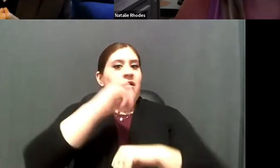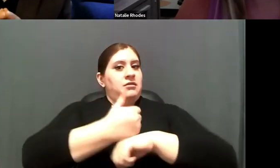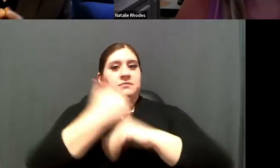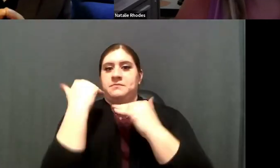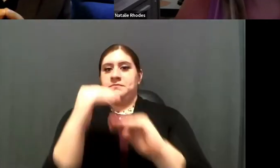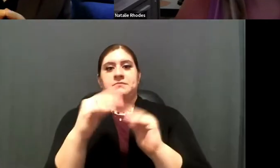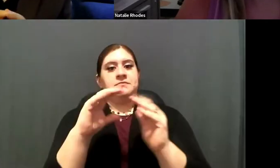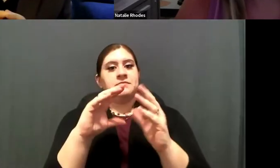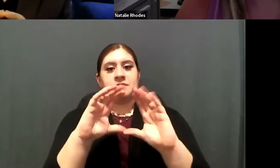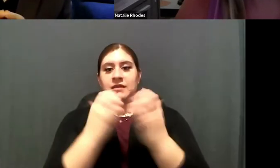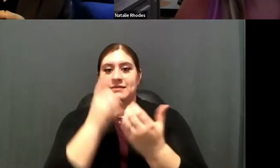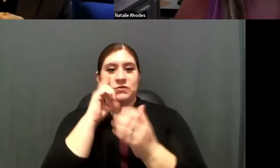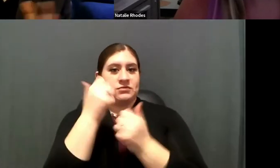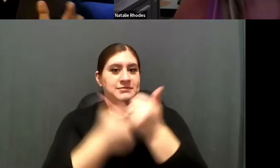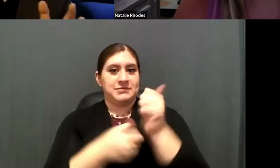classes you have to take per semester.